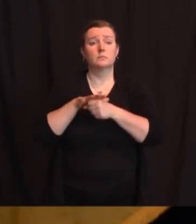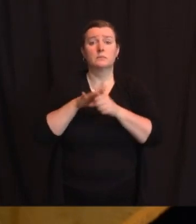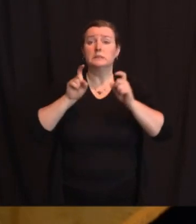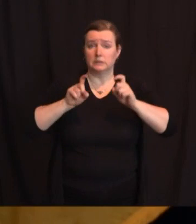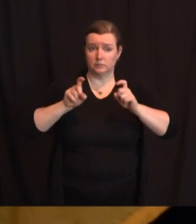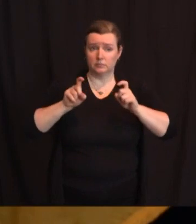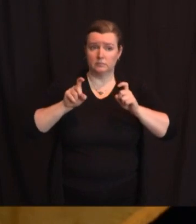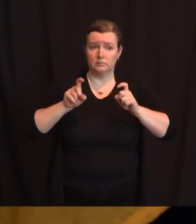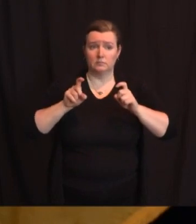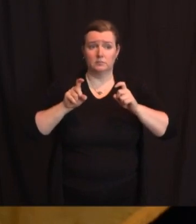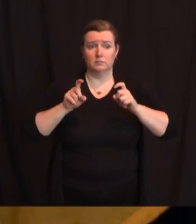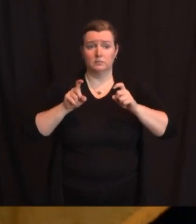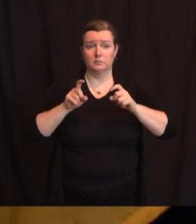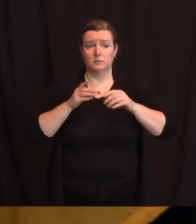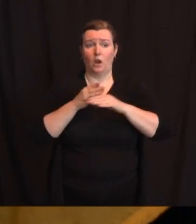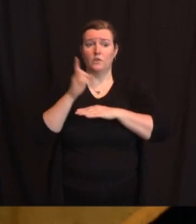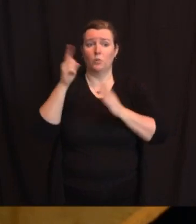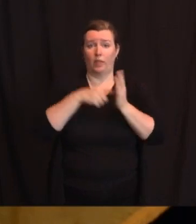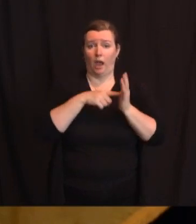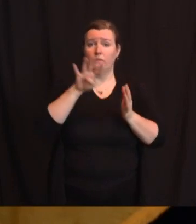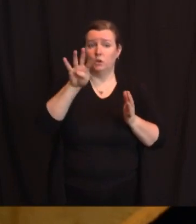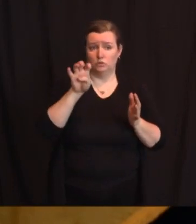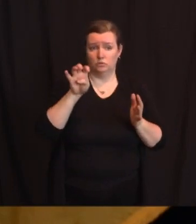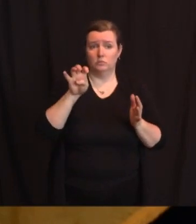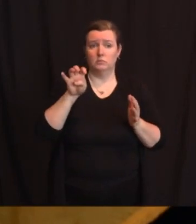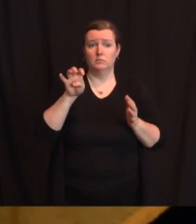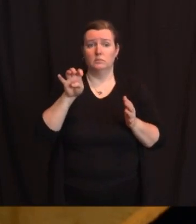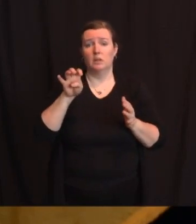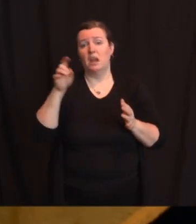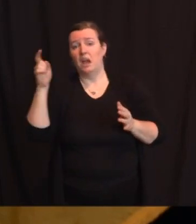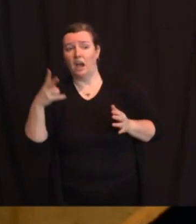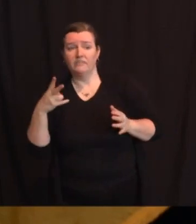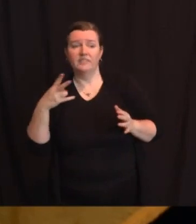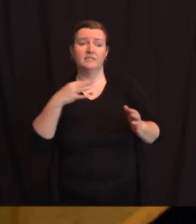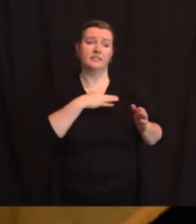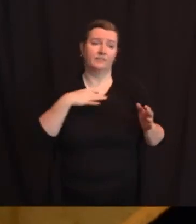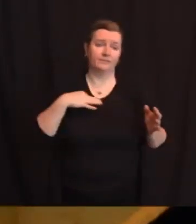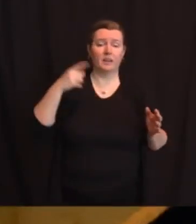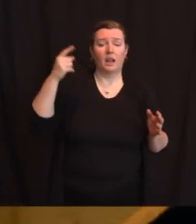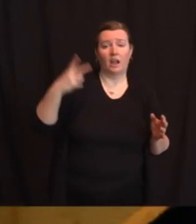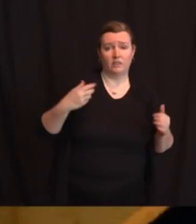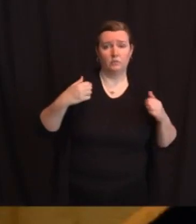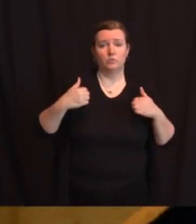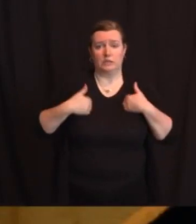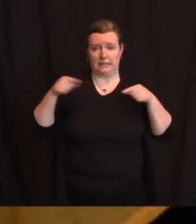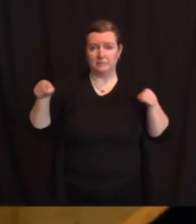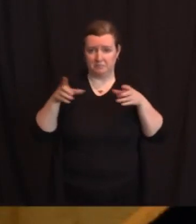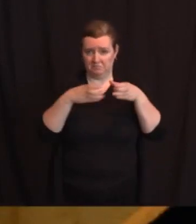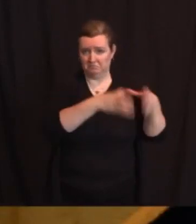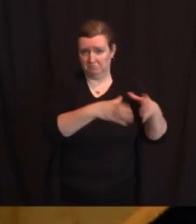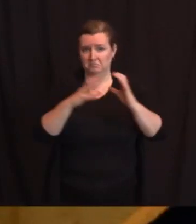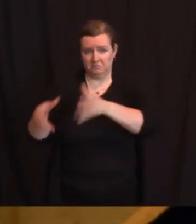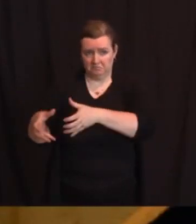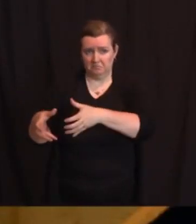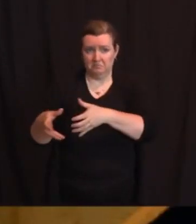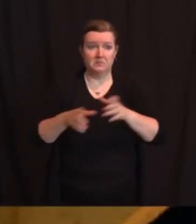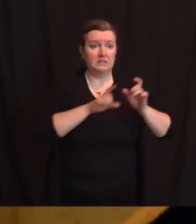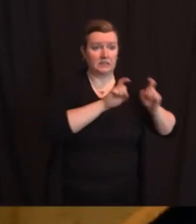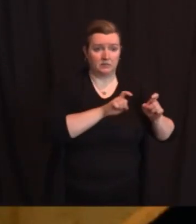be completed by May 22nd. All residents in the developmental centers have been